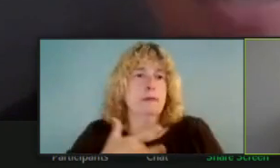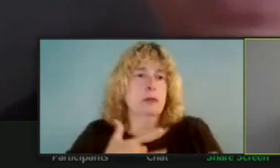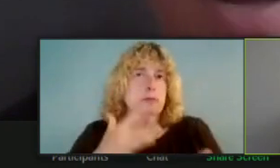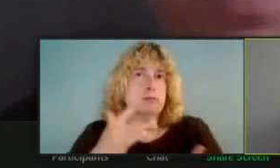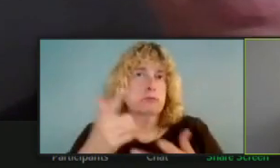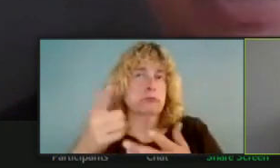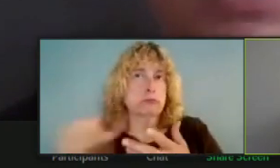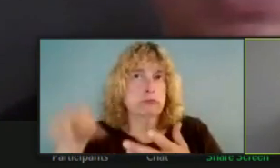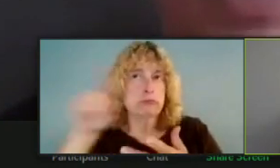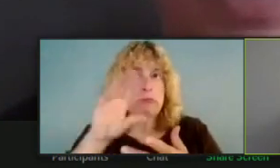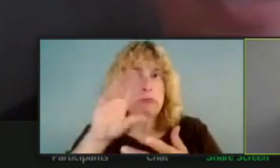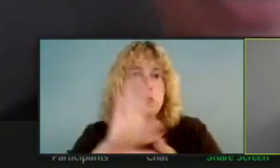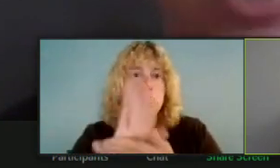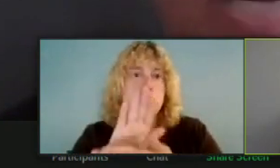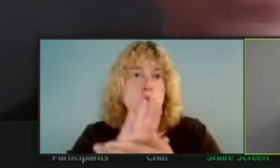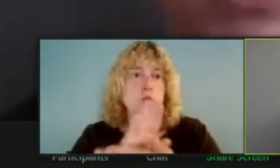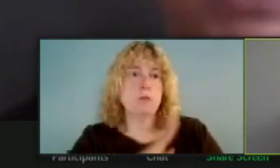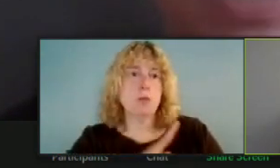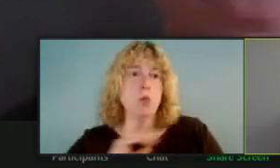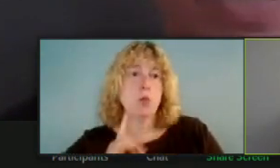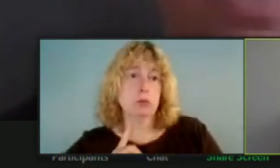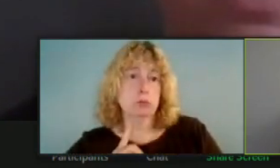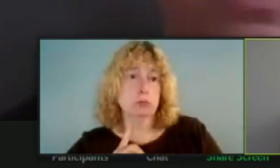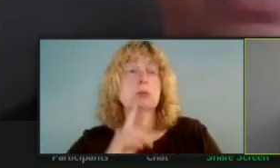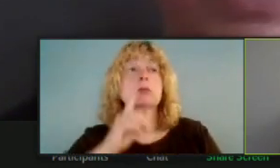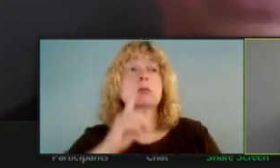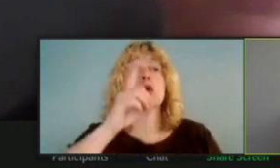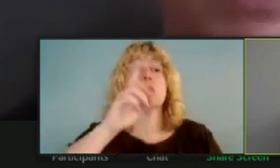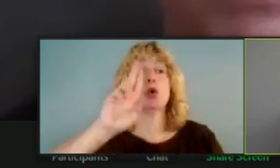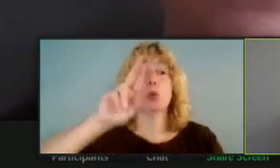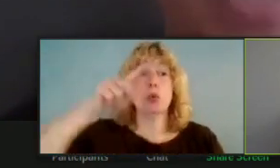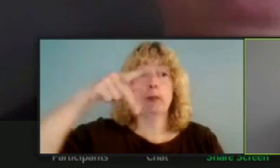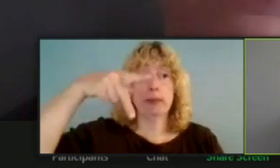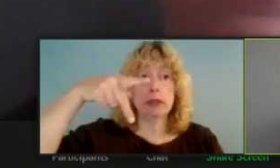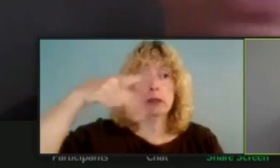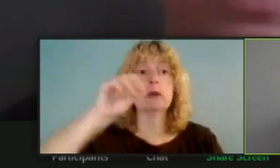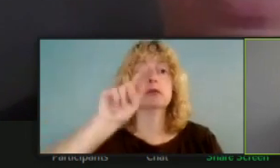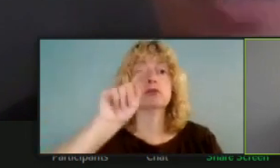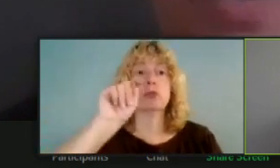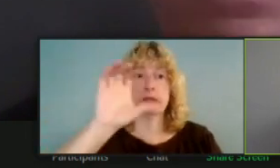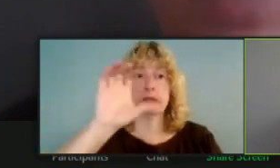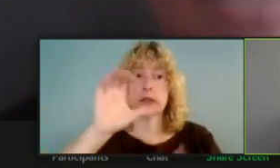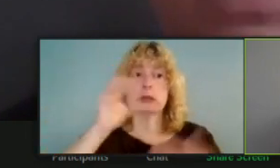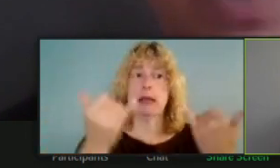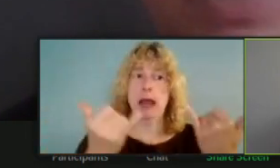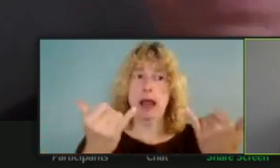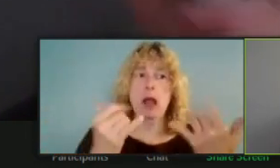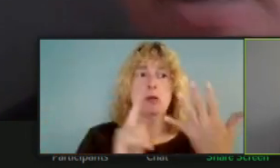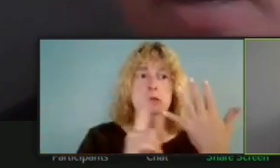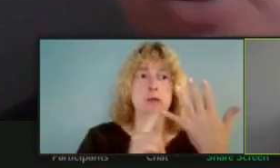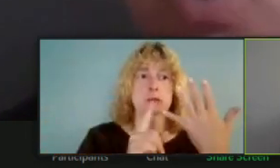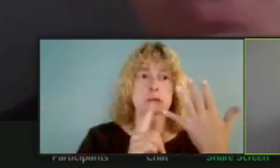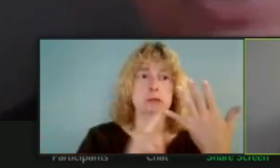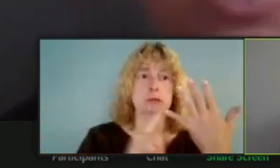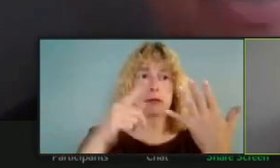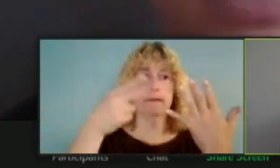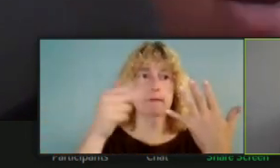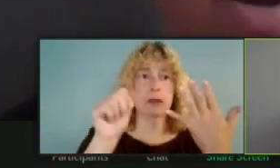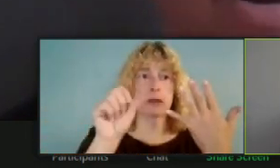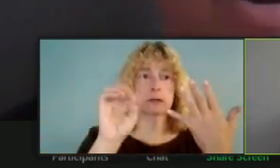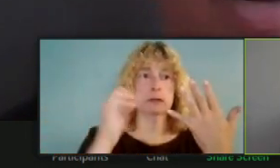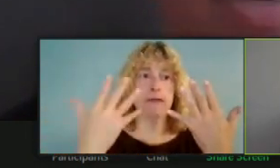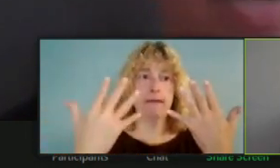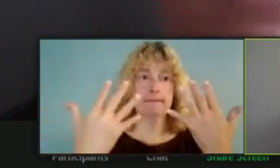and the Upper Peninsula and the Traverse City area are currently in phase 5. As we speak, school